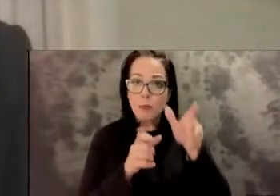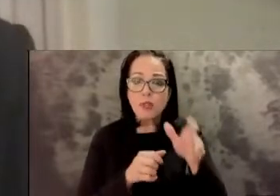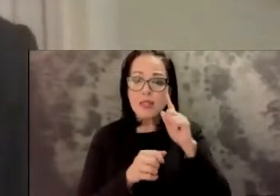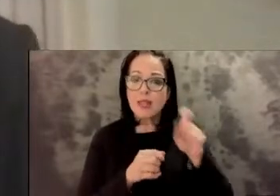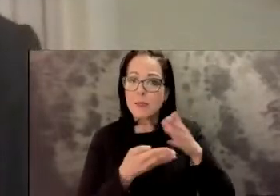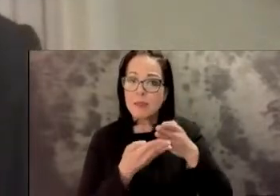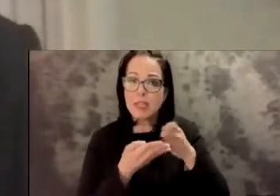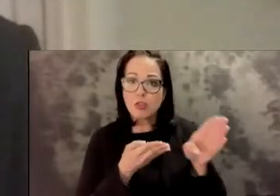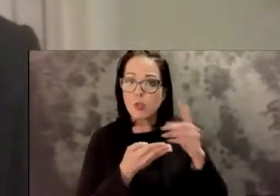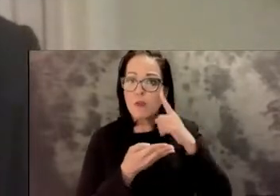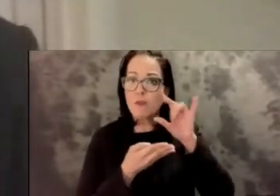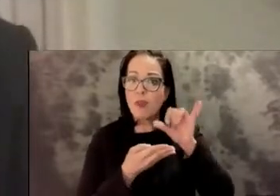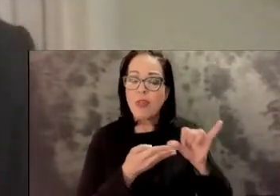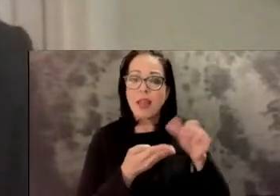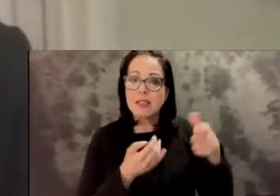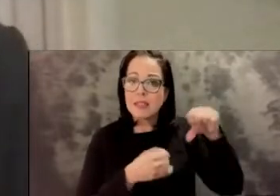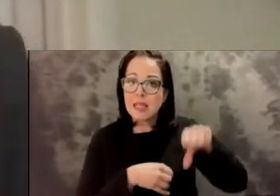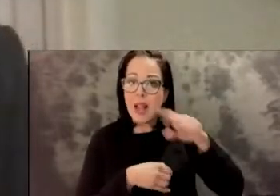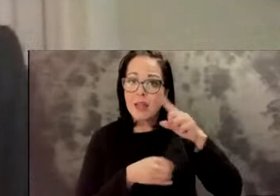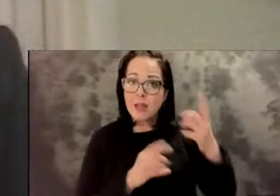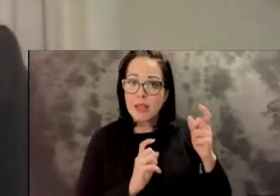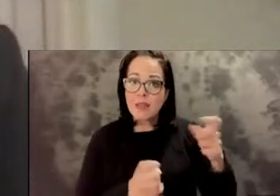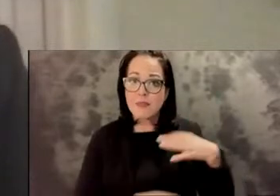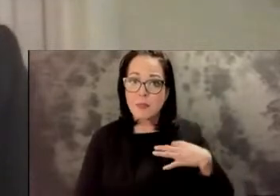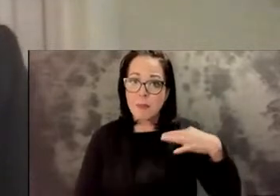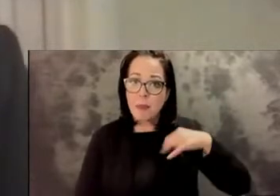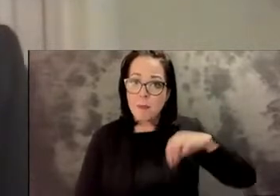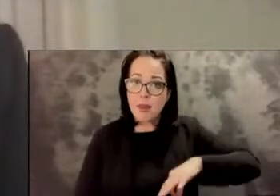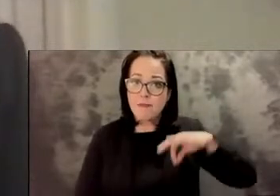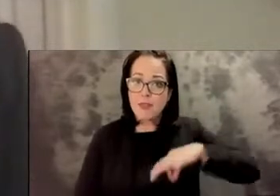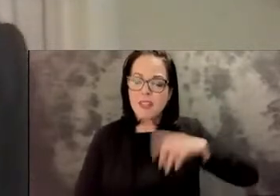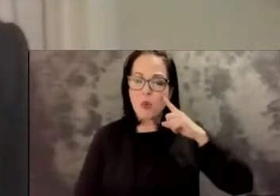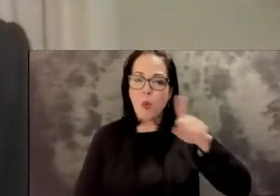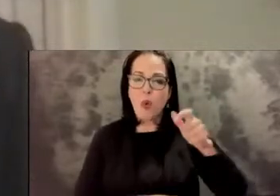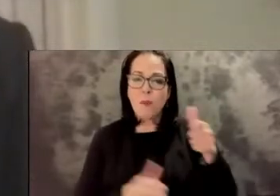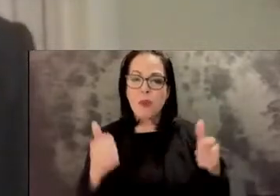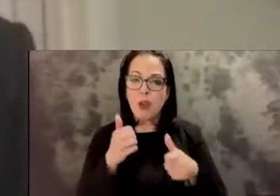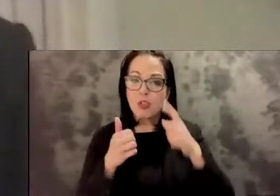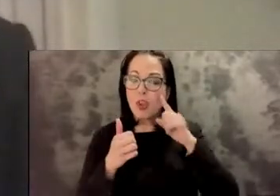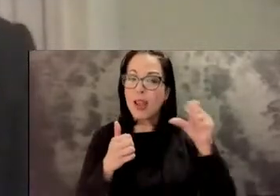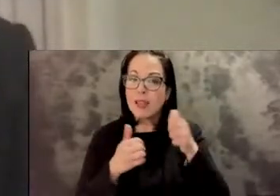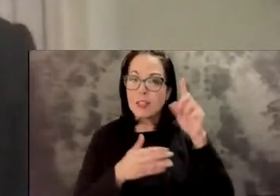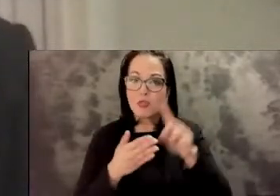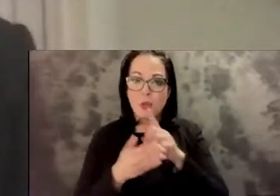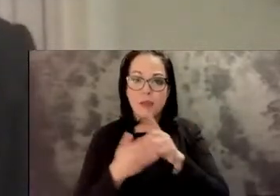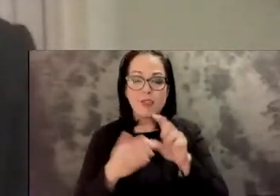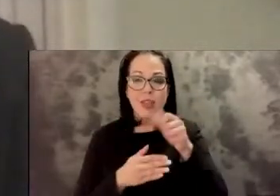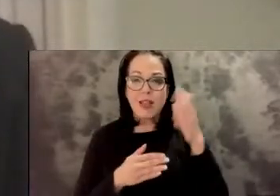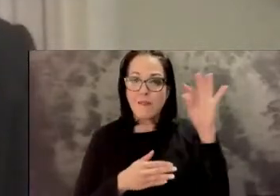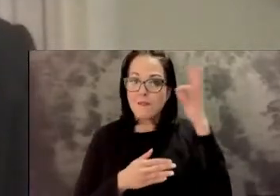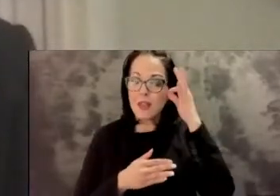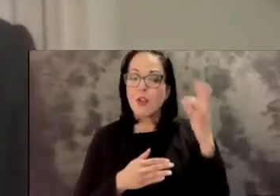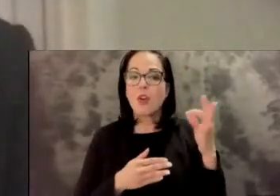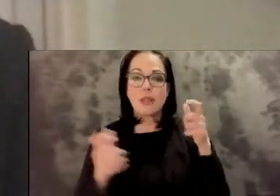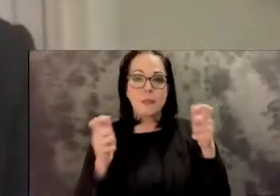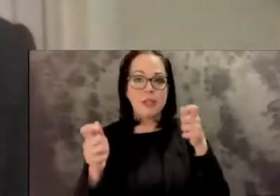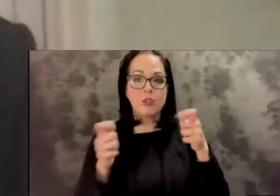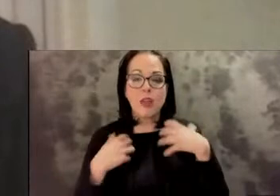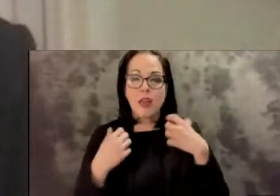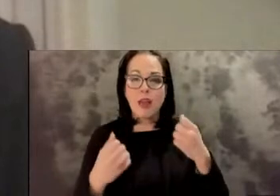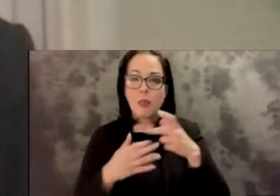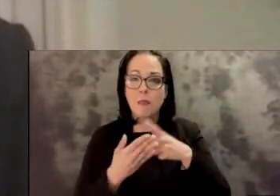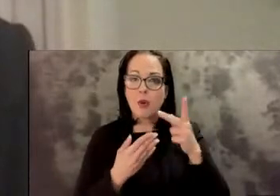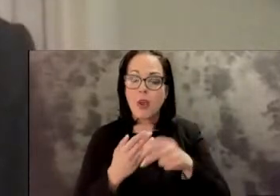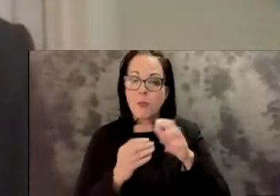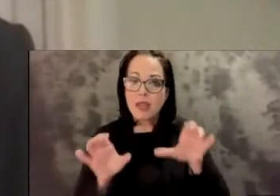in, denied benefits of, or be subject to discrimination under any federally administered or funded health program or activity